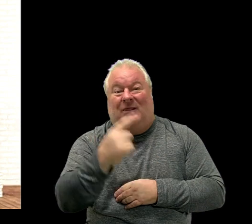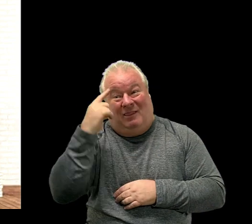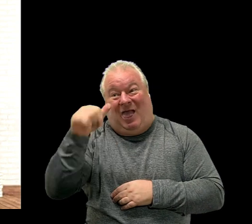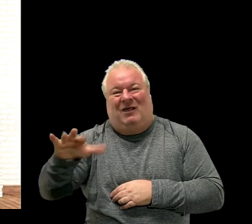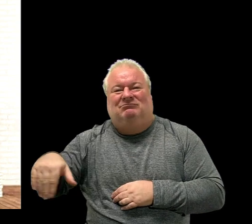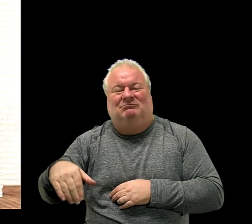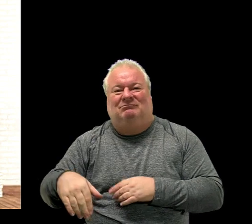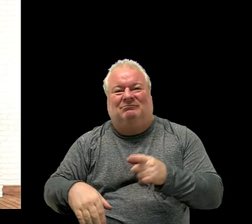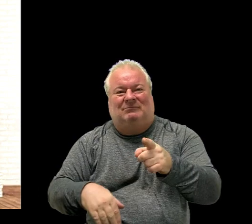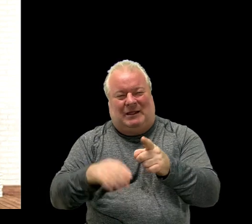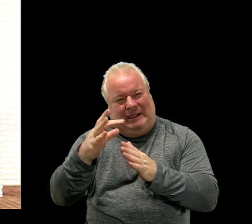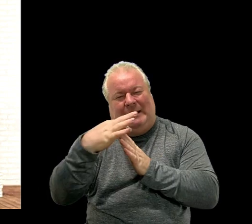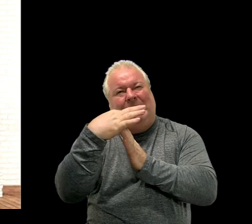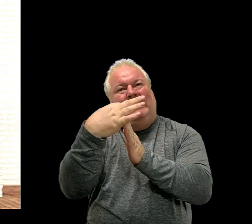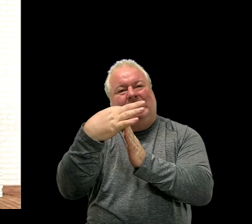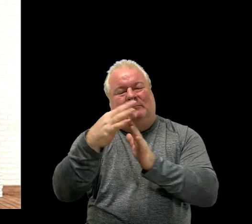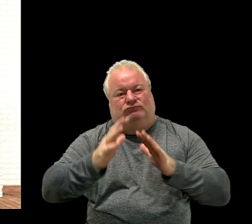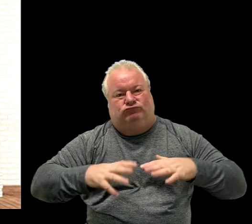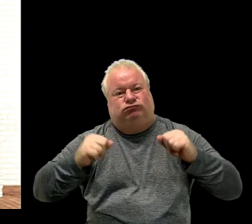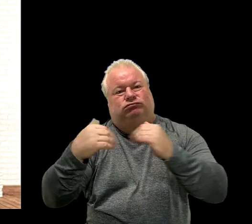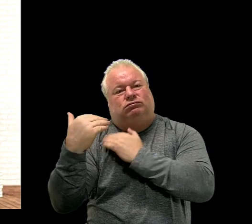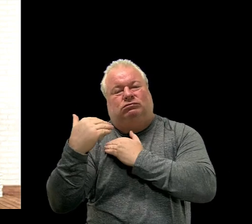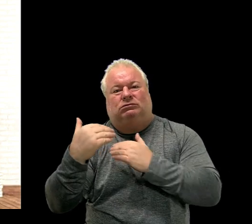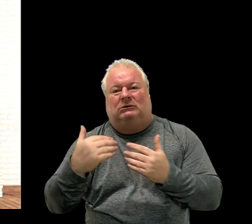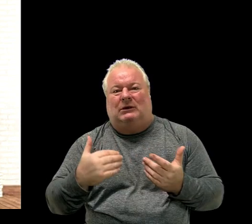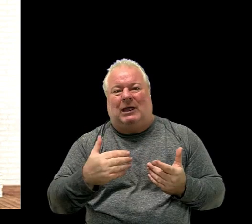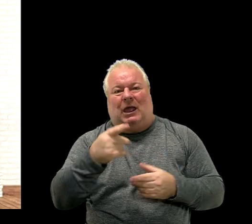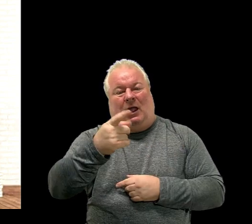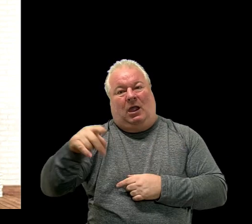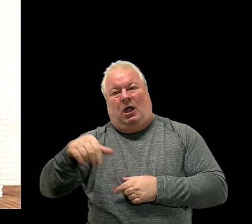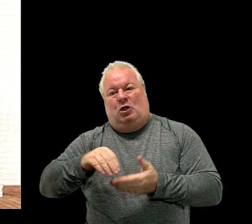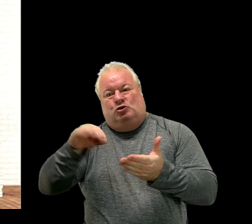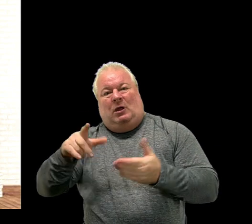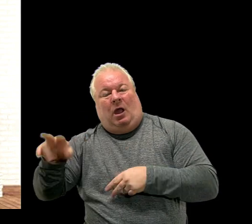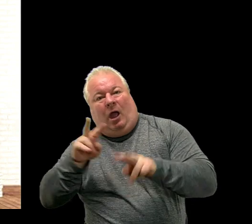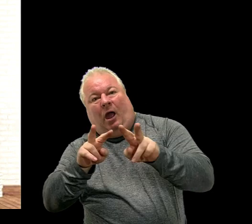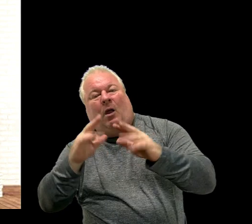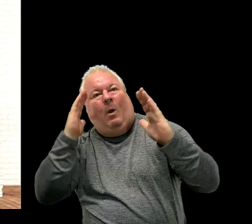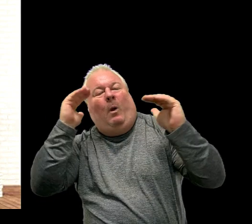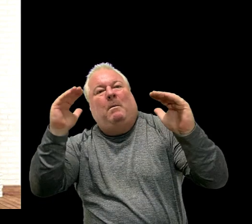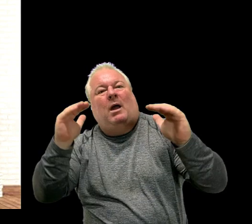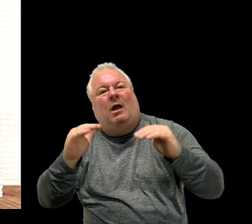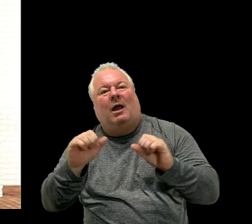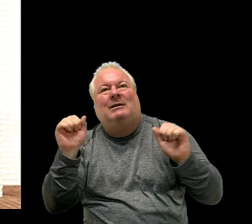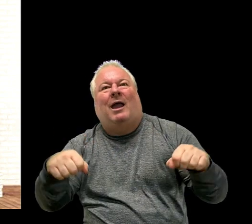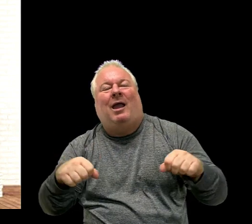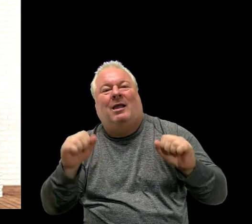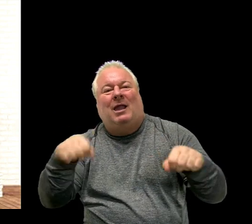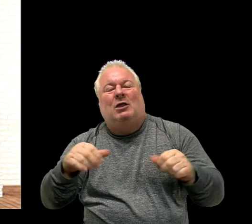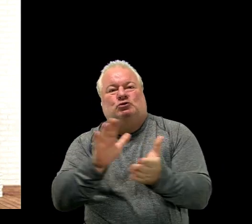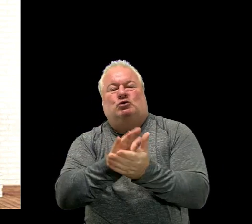really give hope to our students, to our school.